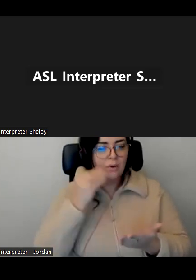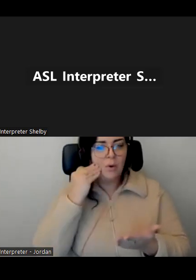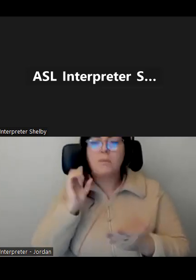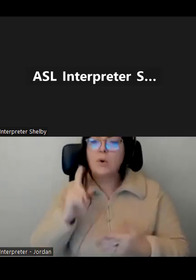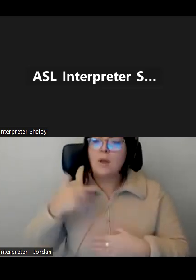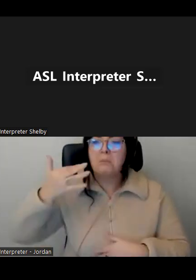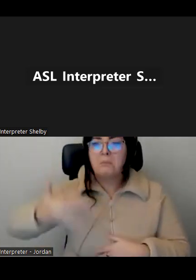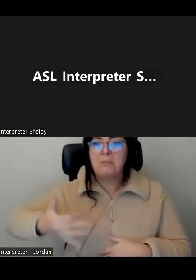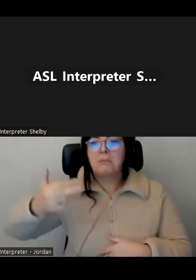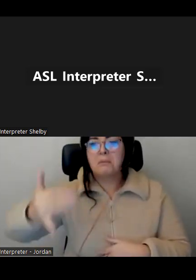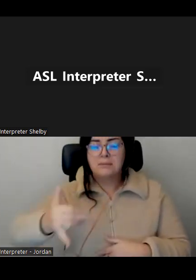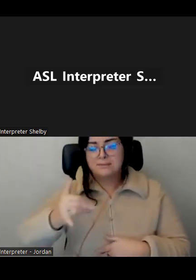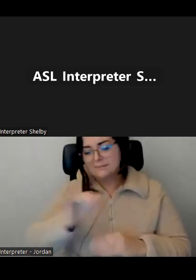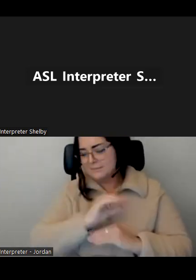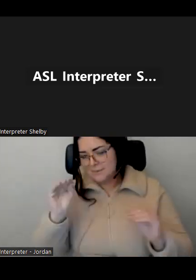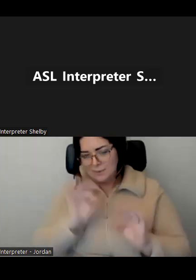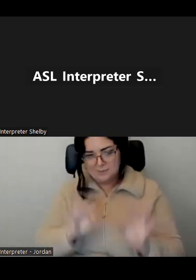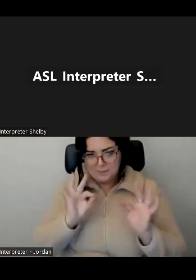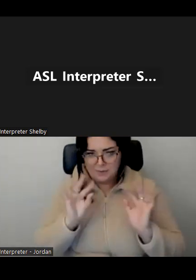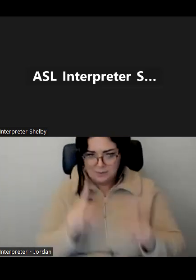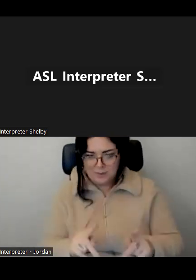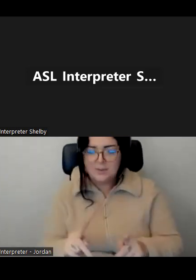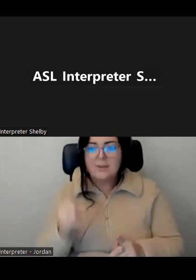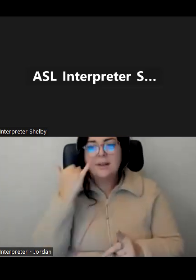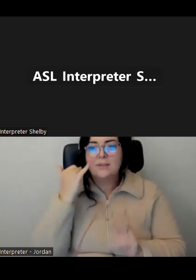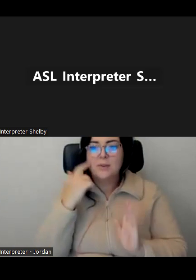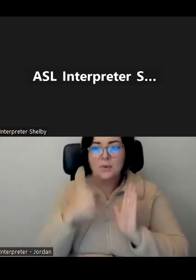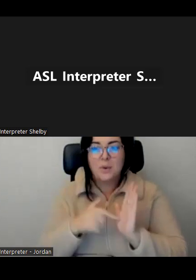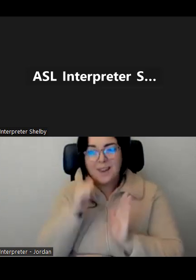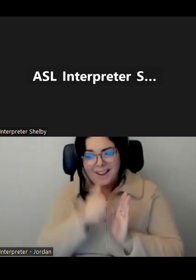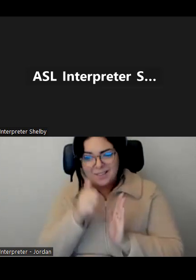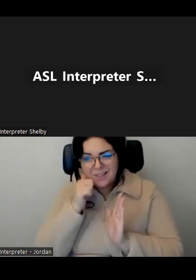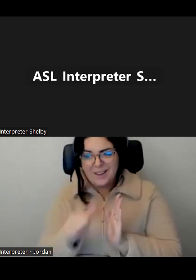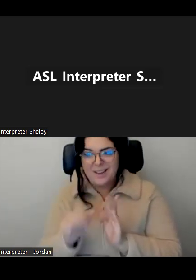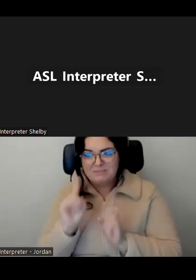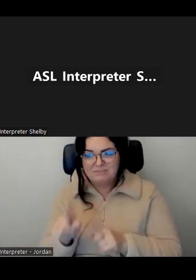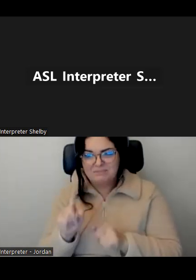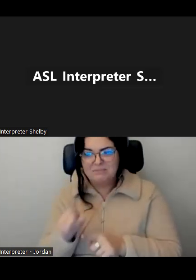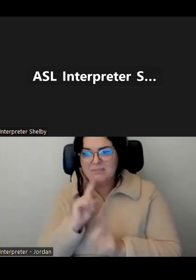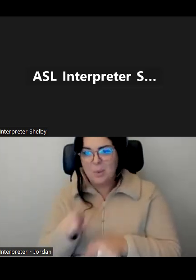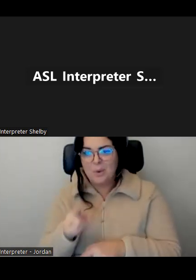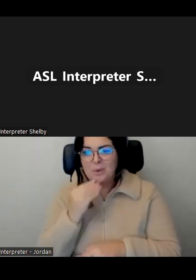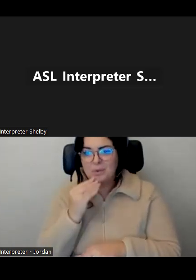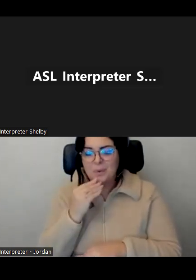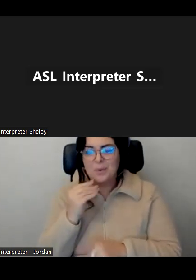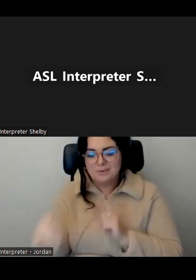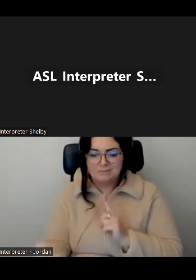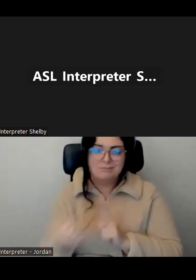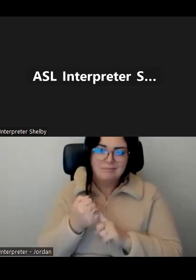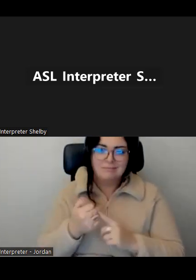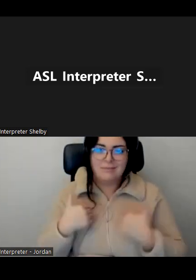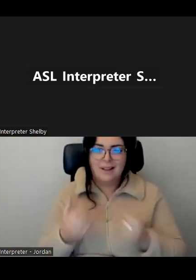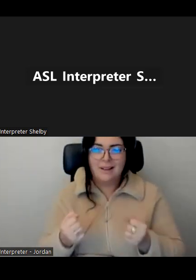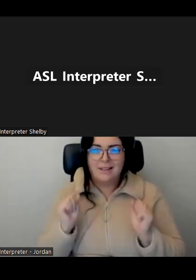mean, nobody's perfect. If it becomes a daily routine, it can certainly impact your health, right? Same thing